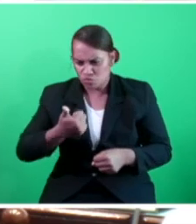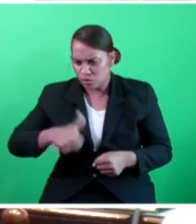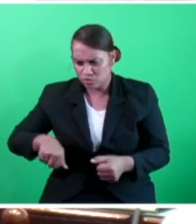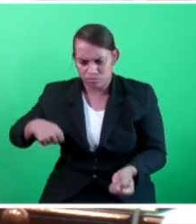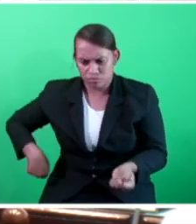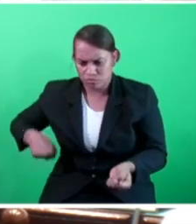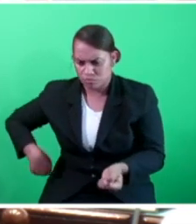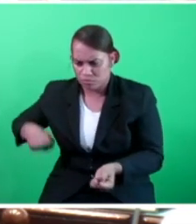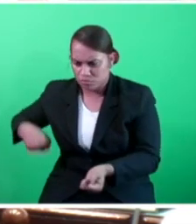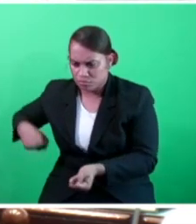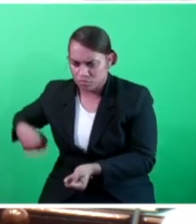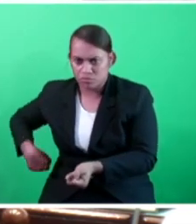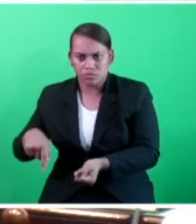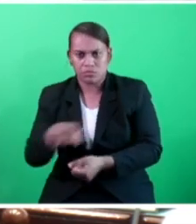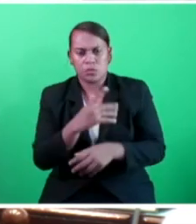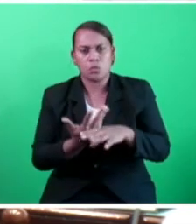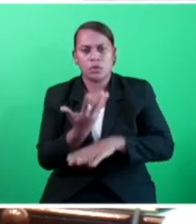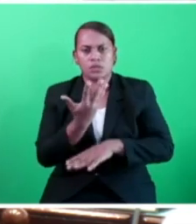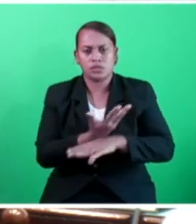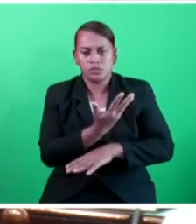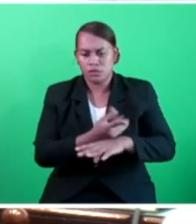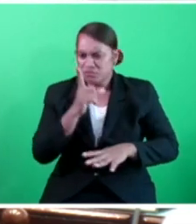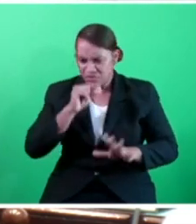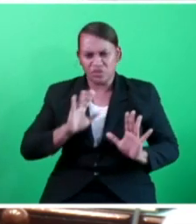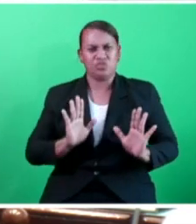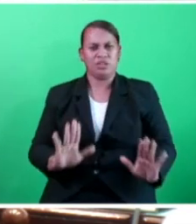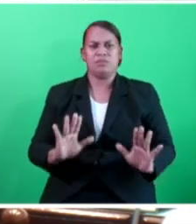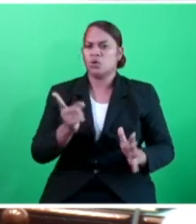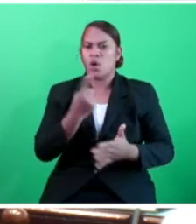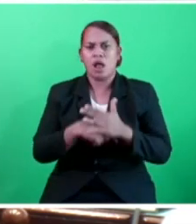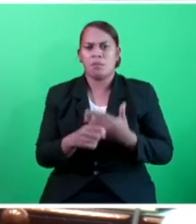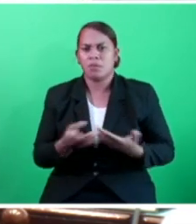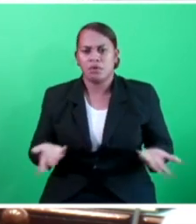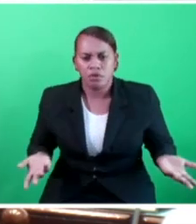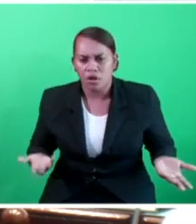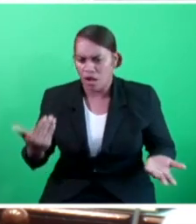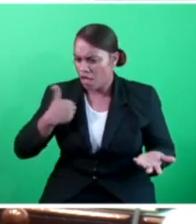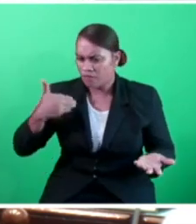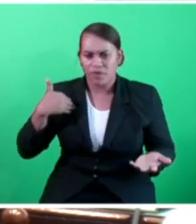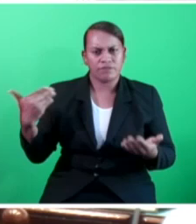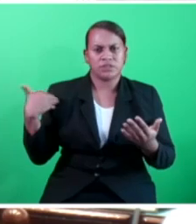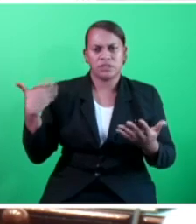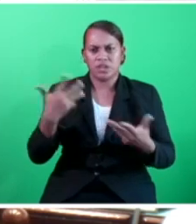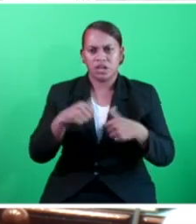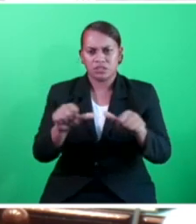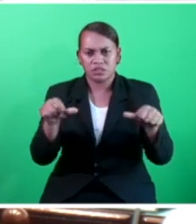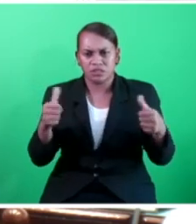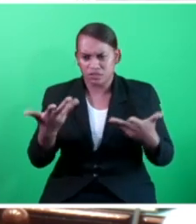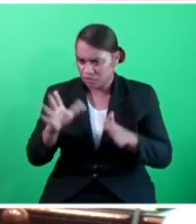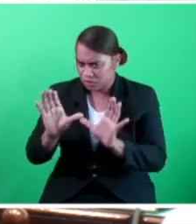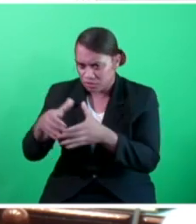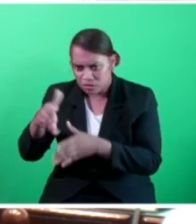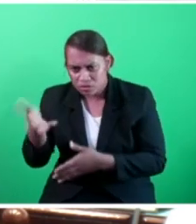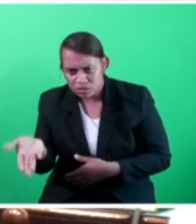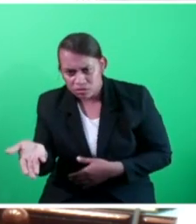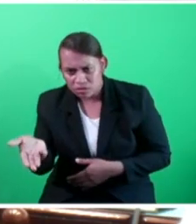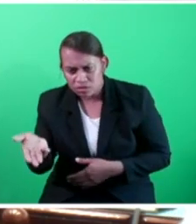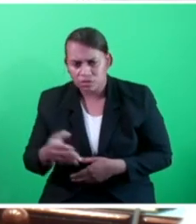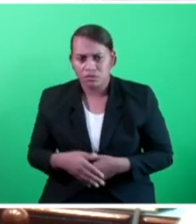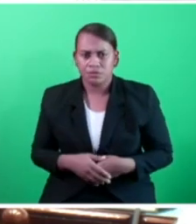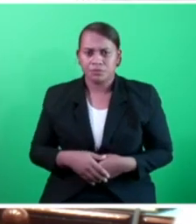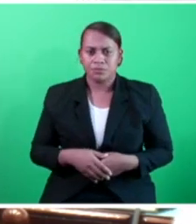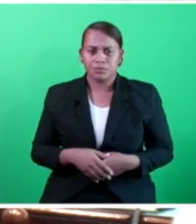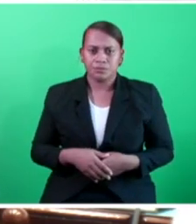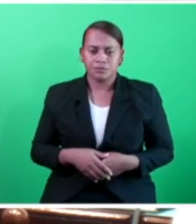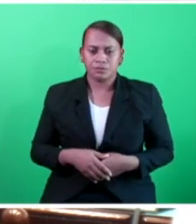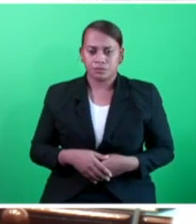therefore, what's the alternative? Because it will affect the agriculture sector. The reason why the members of the public had